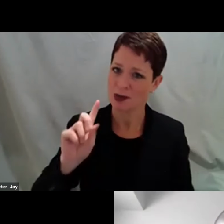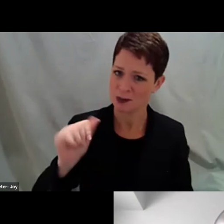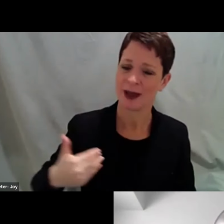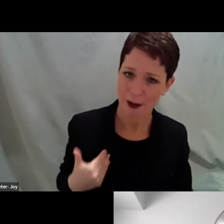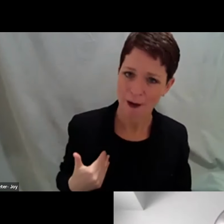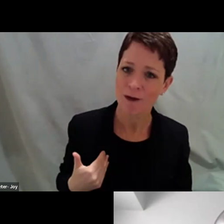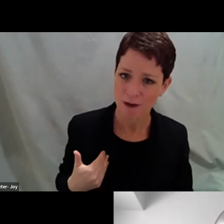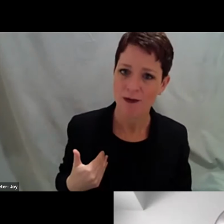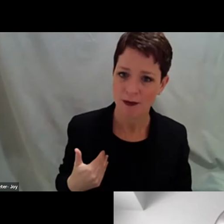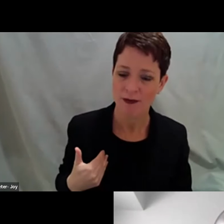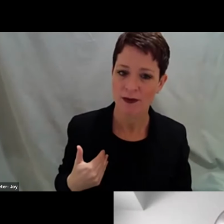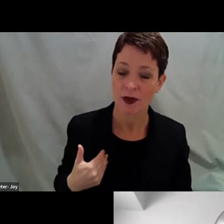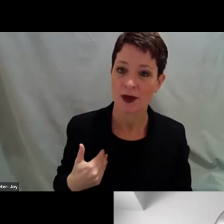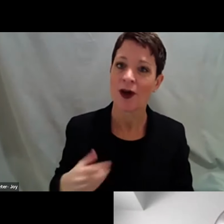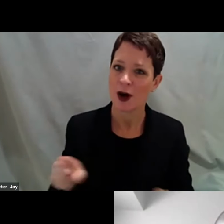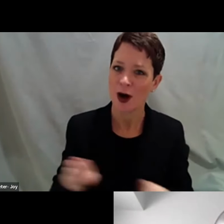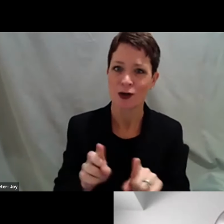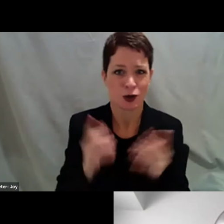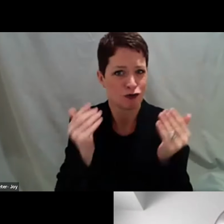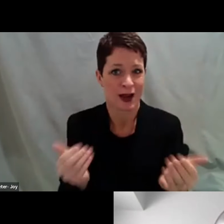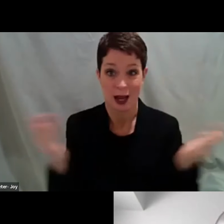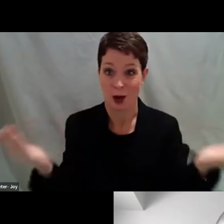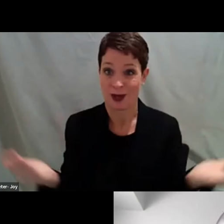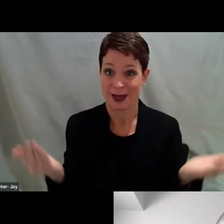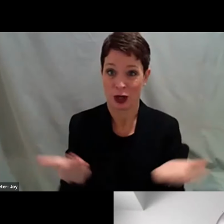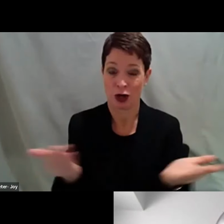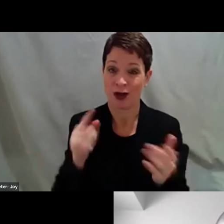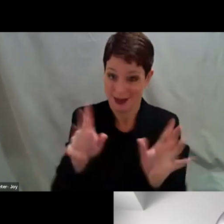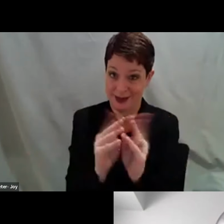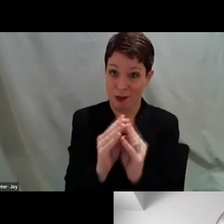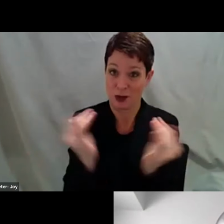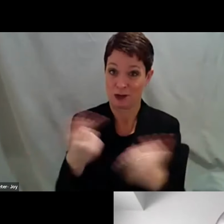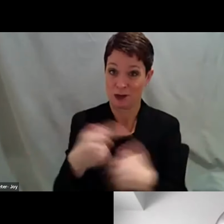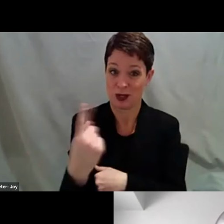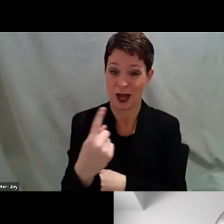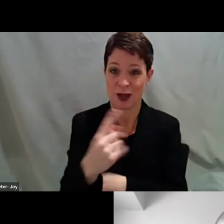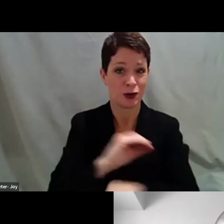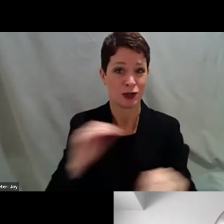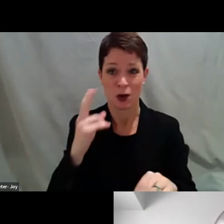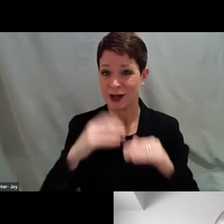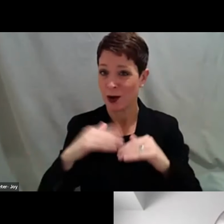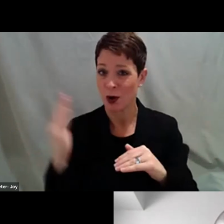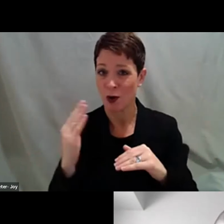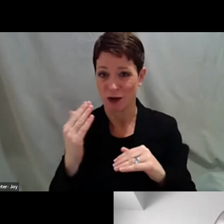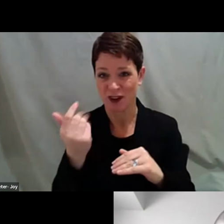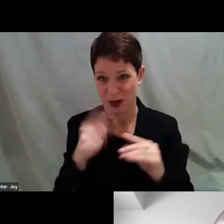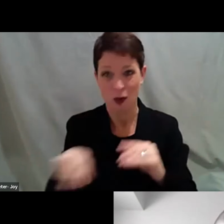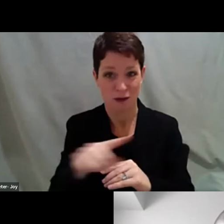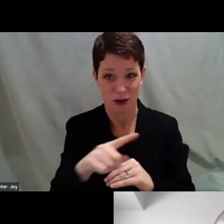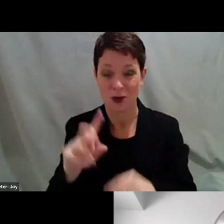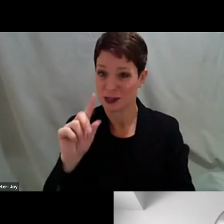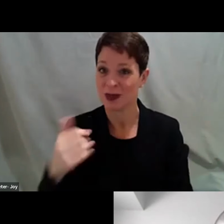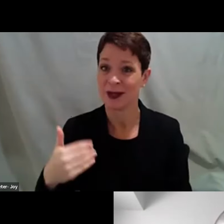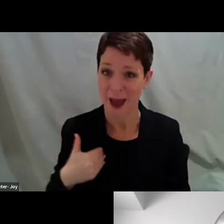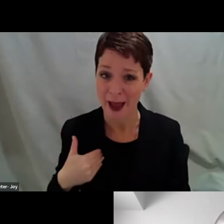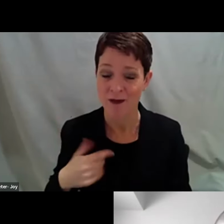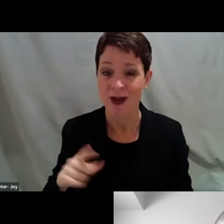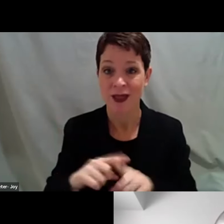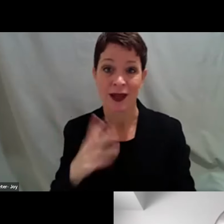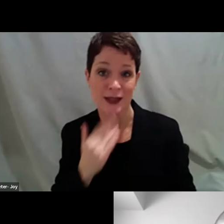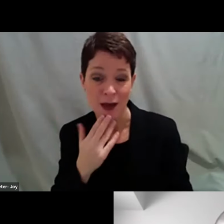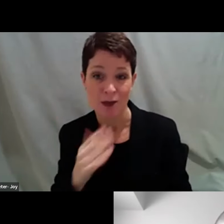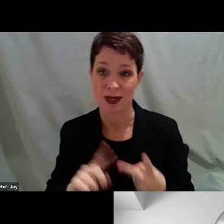disabilities. Indeed, right now here in this symposium, there no doubt are more than a few people who have conditions like